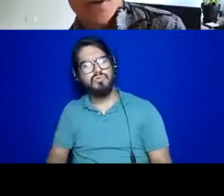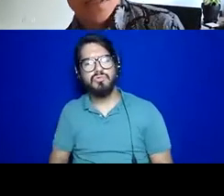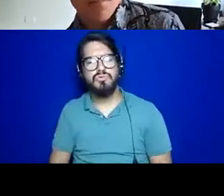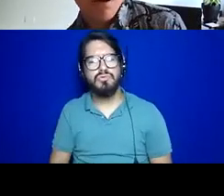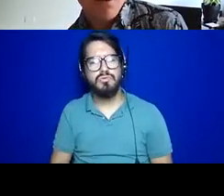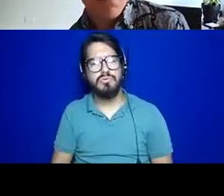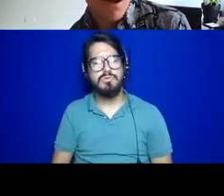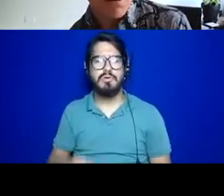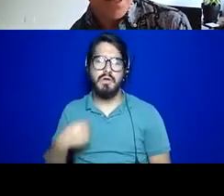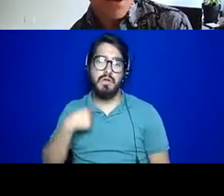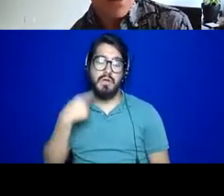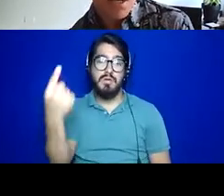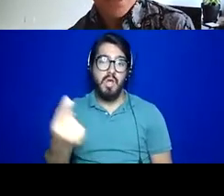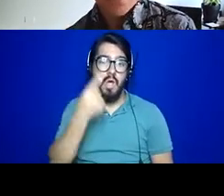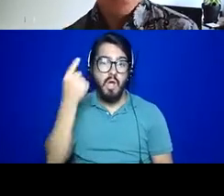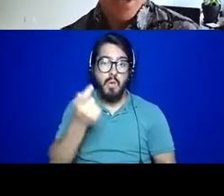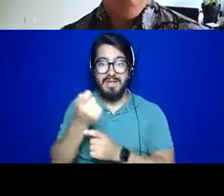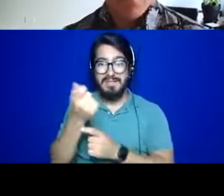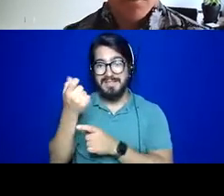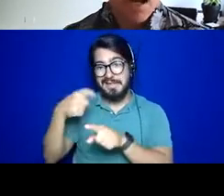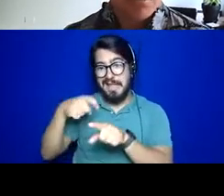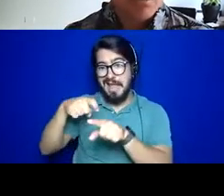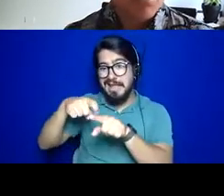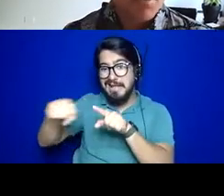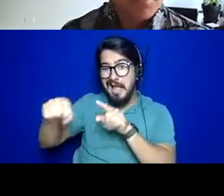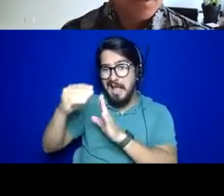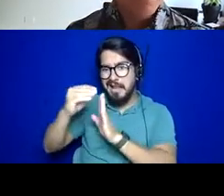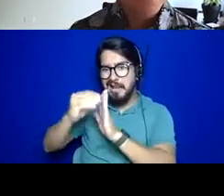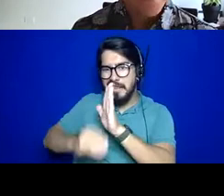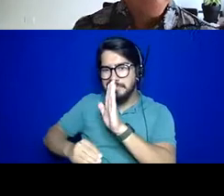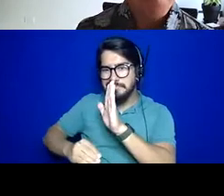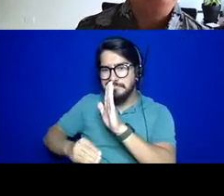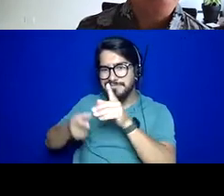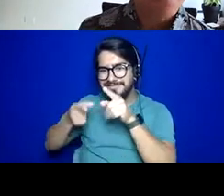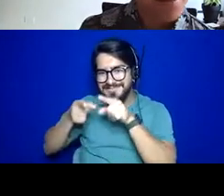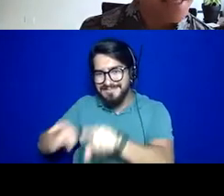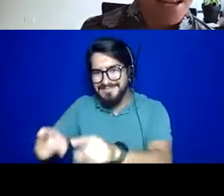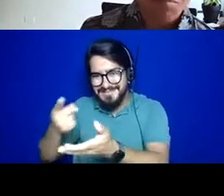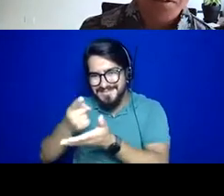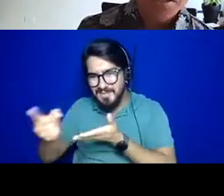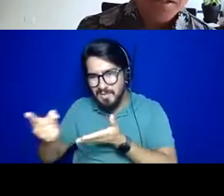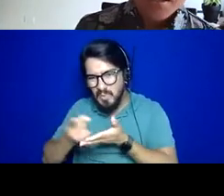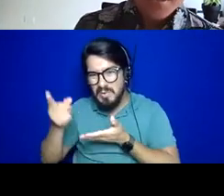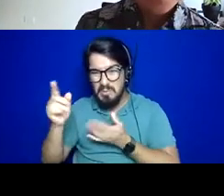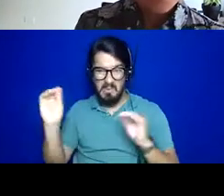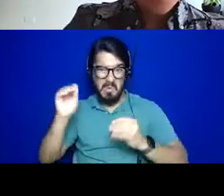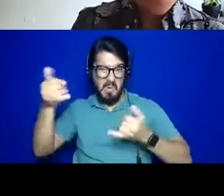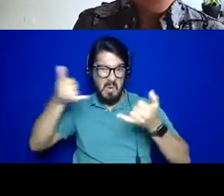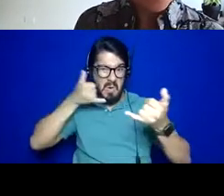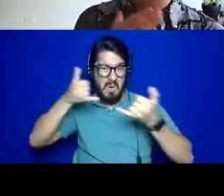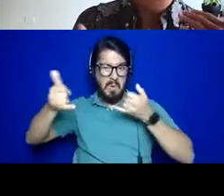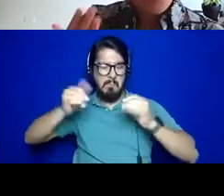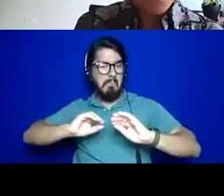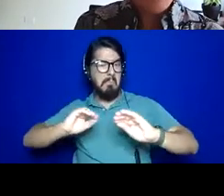I always delete my call logs. I just do that periodically throughout a week. Not that I get that many calls these days, but I used